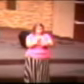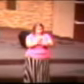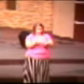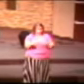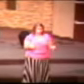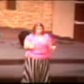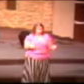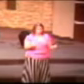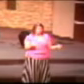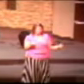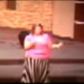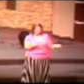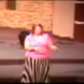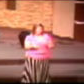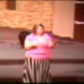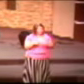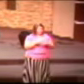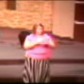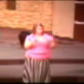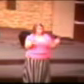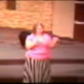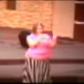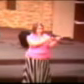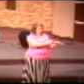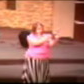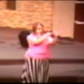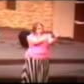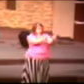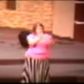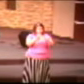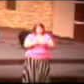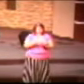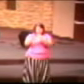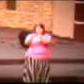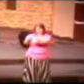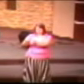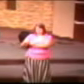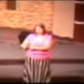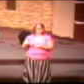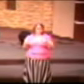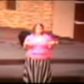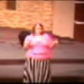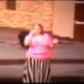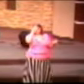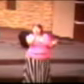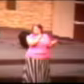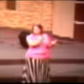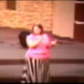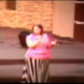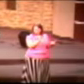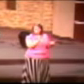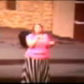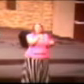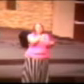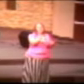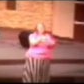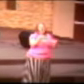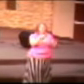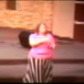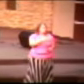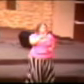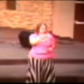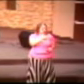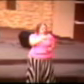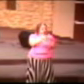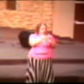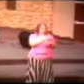happens to be very individual language. Think about it. But you need to have a personal